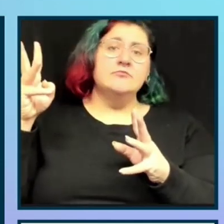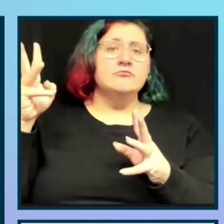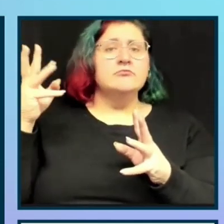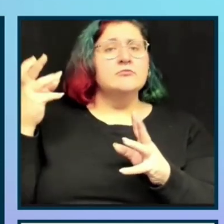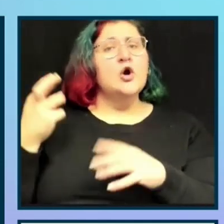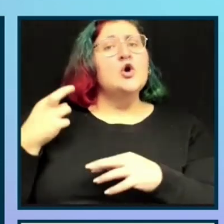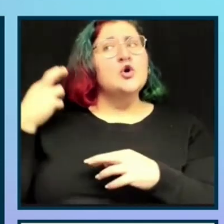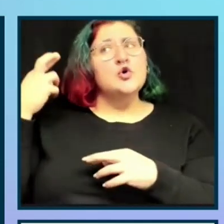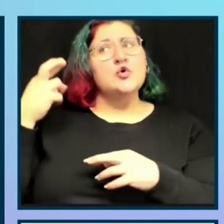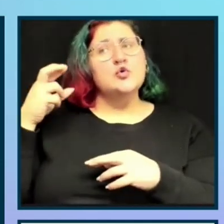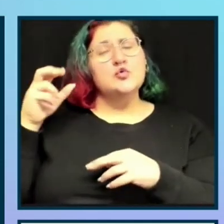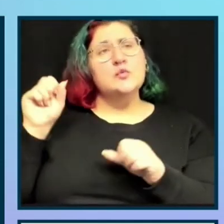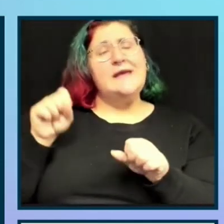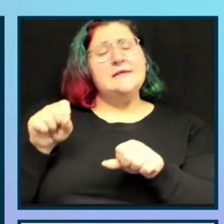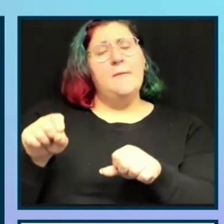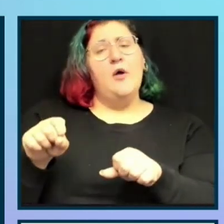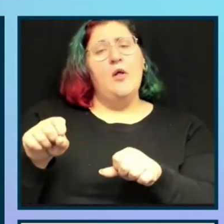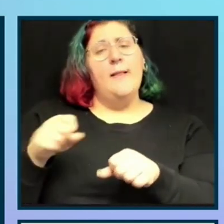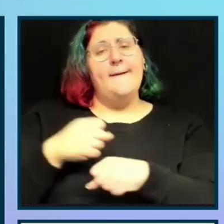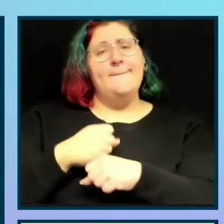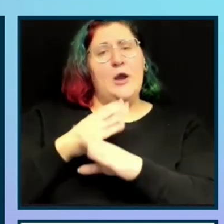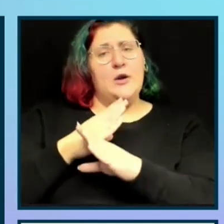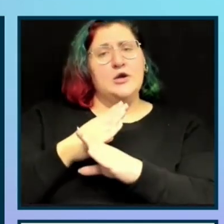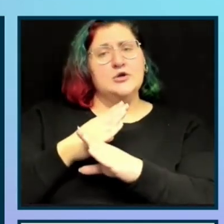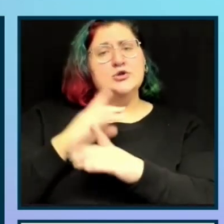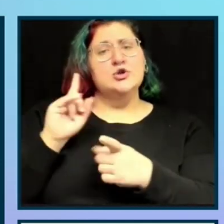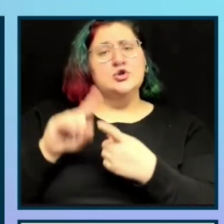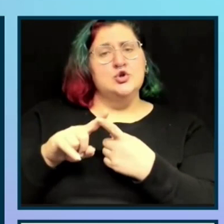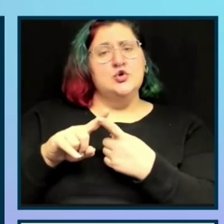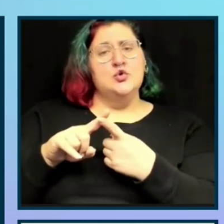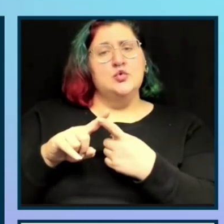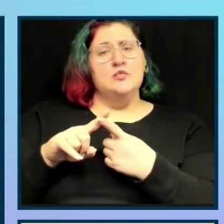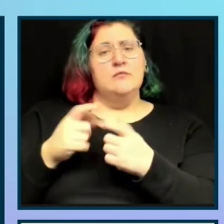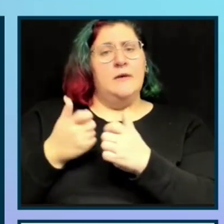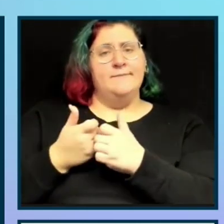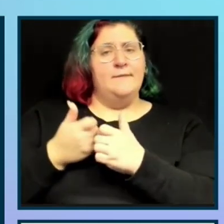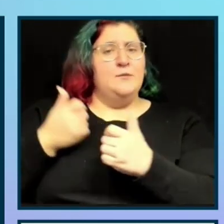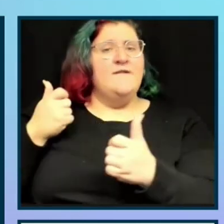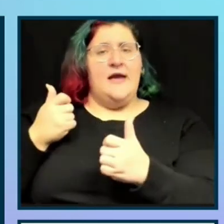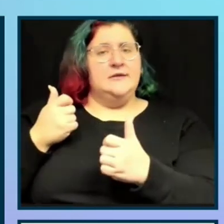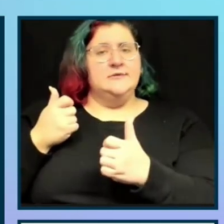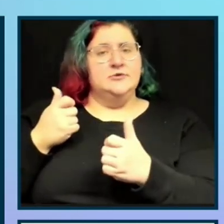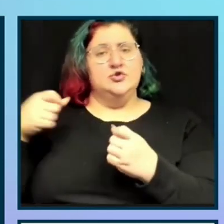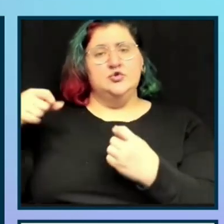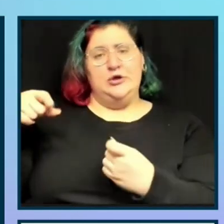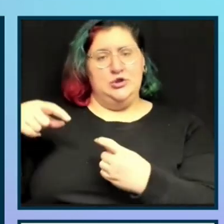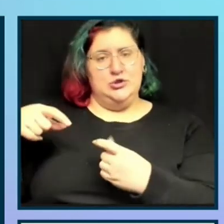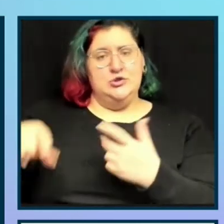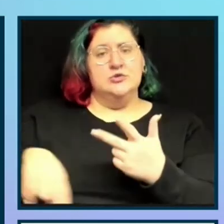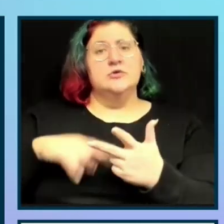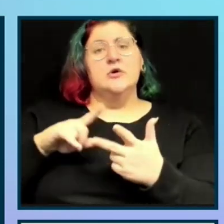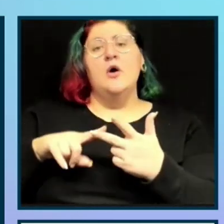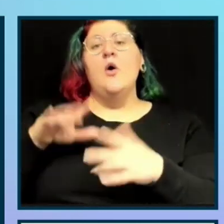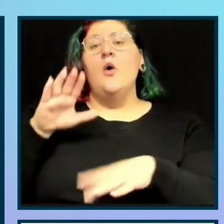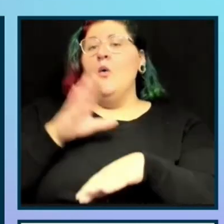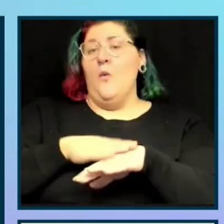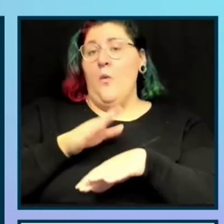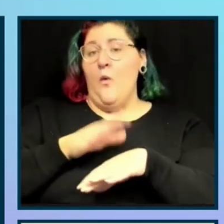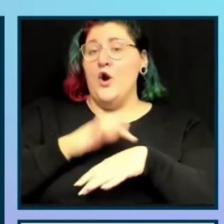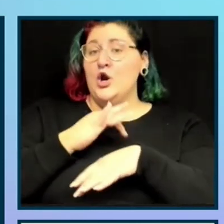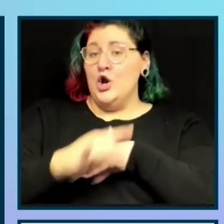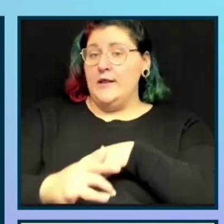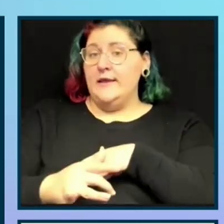to prevent unintentional triggers. Warn early and often, as well as across multiple